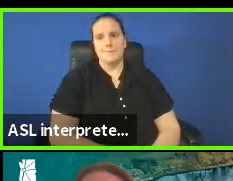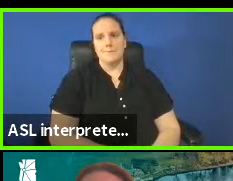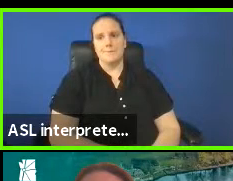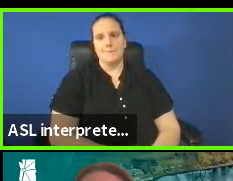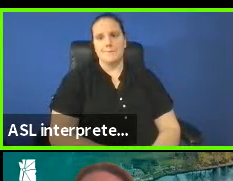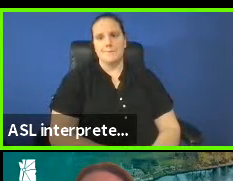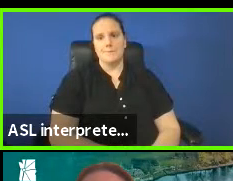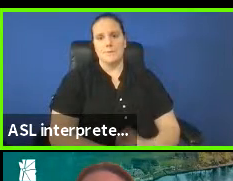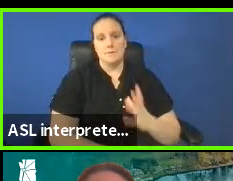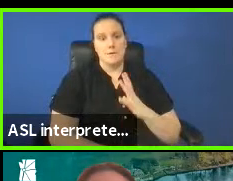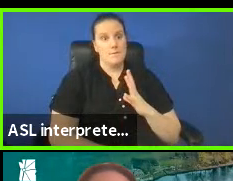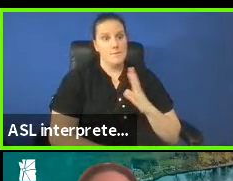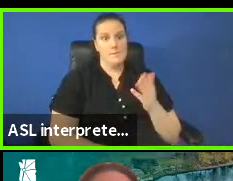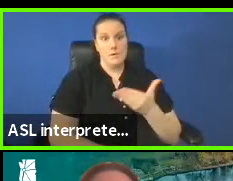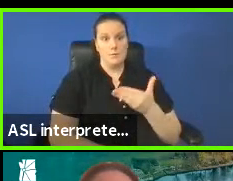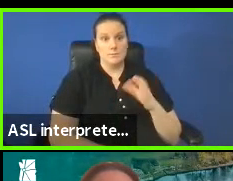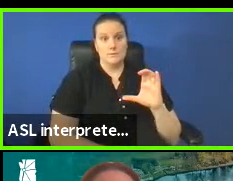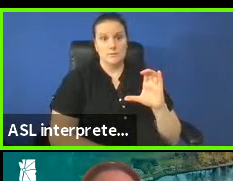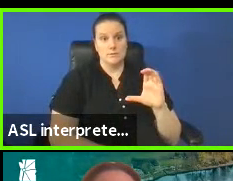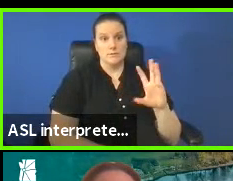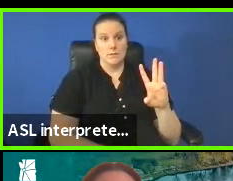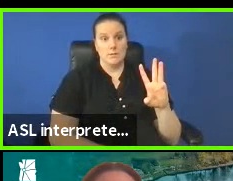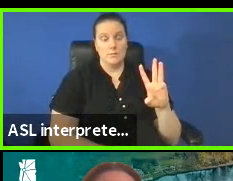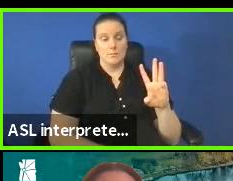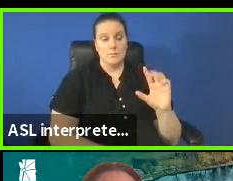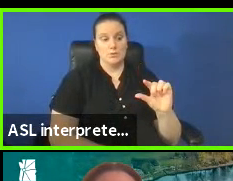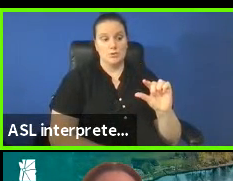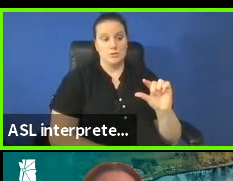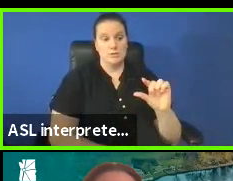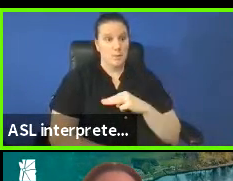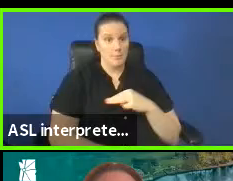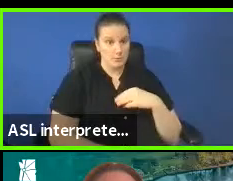You're welcome if you're a CWG member to jump right in.